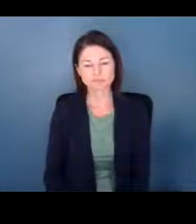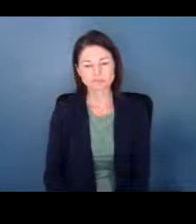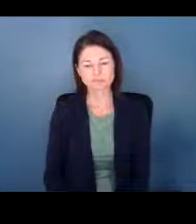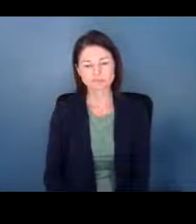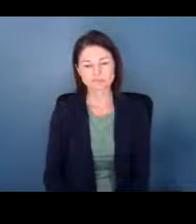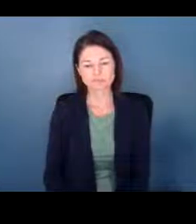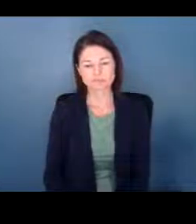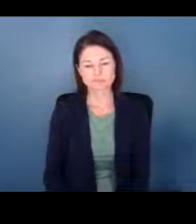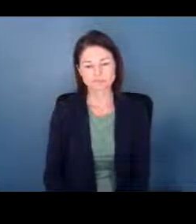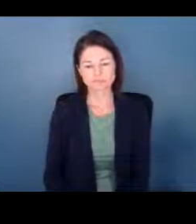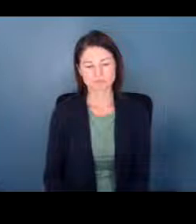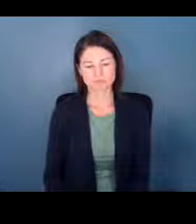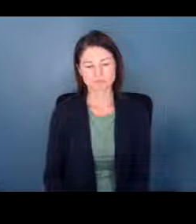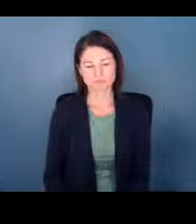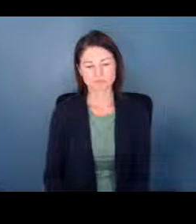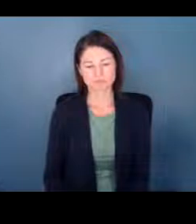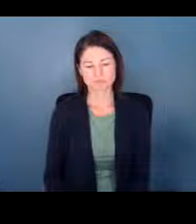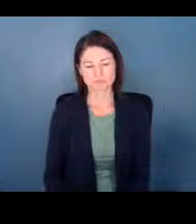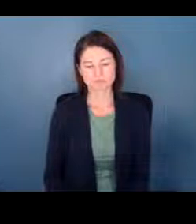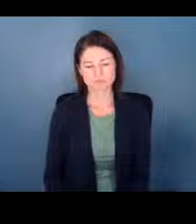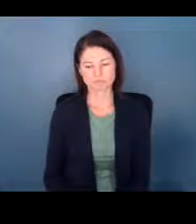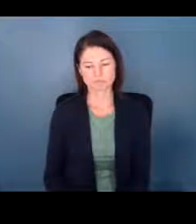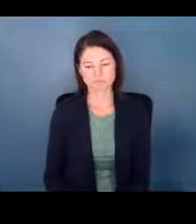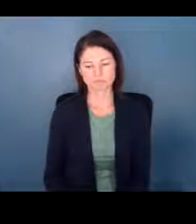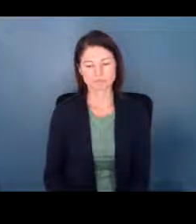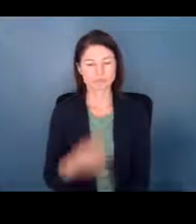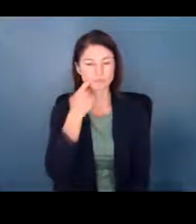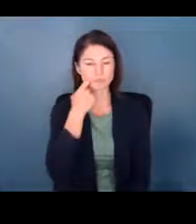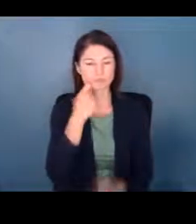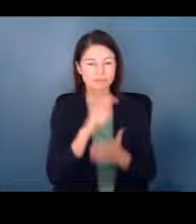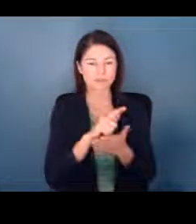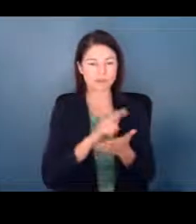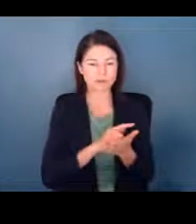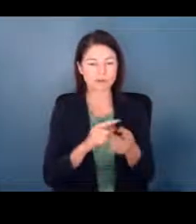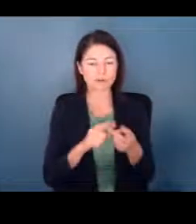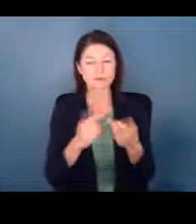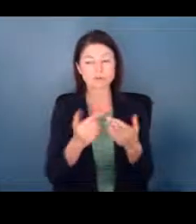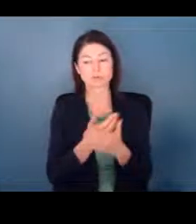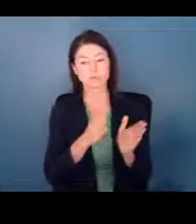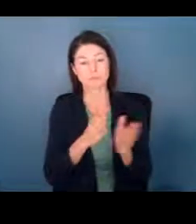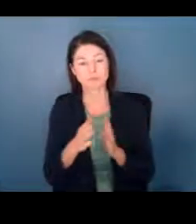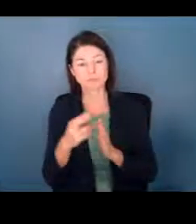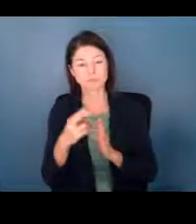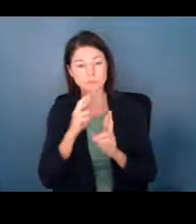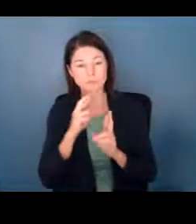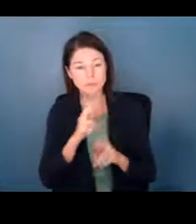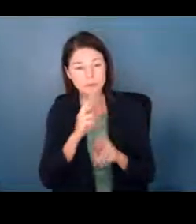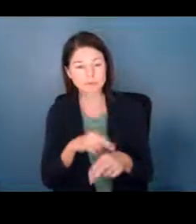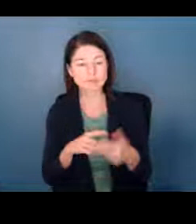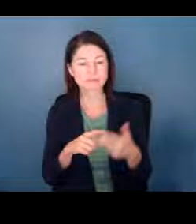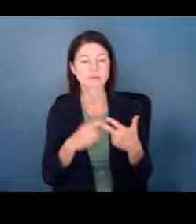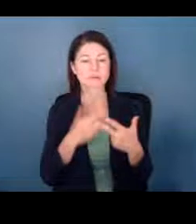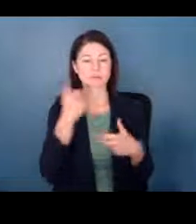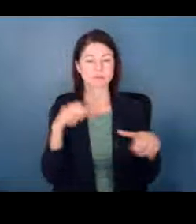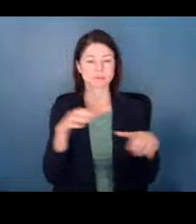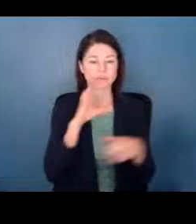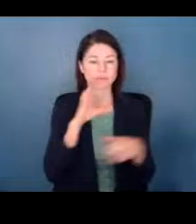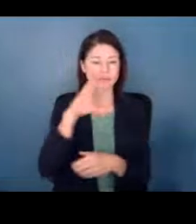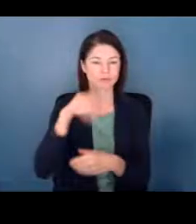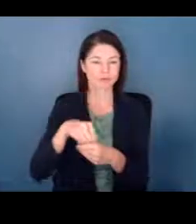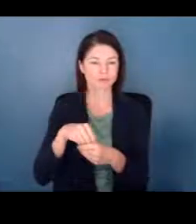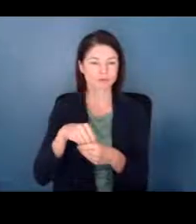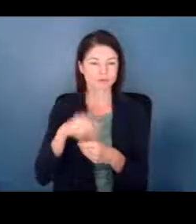to reflect the latest in legislation, new plans and reports, and best practices in